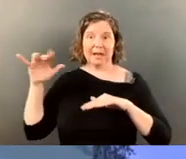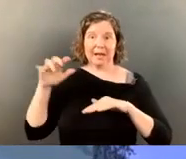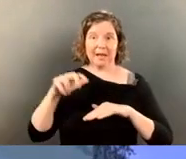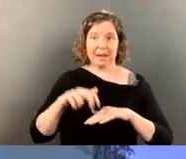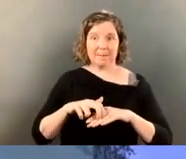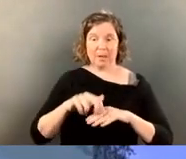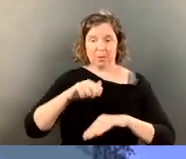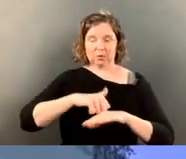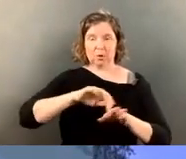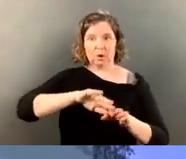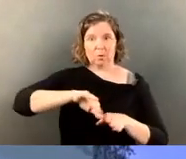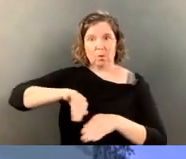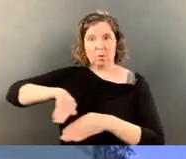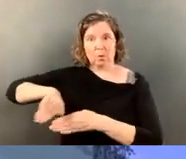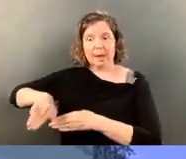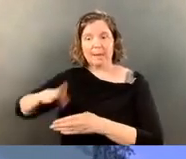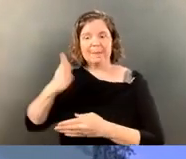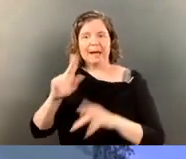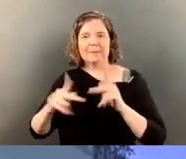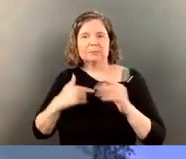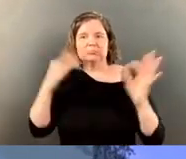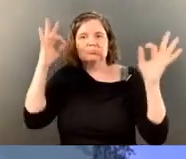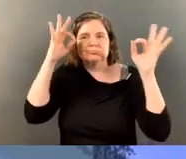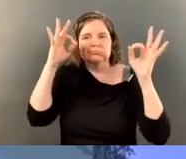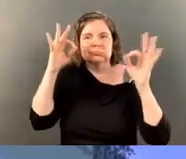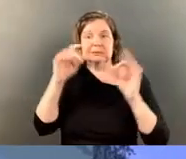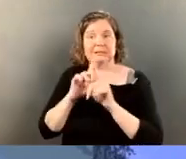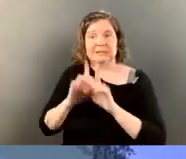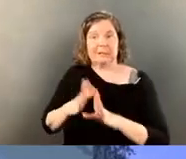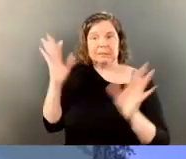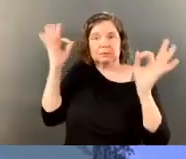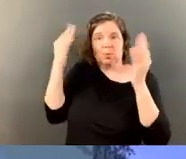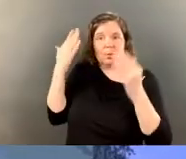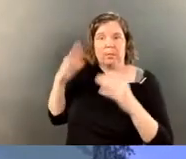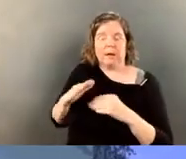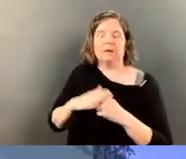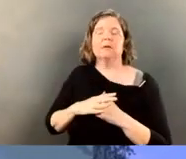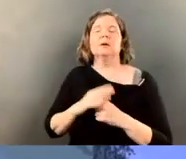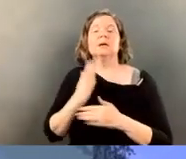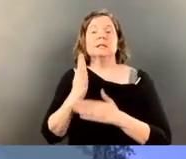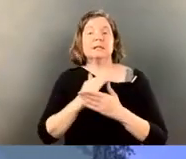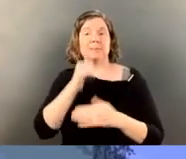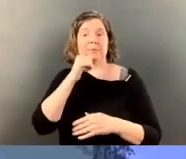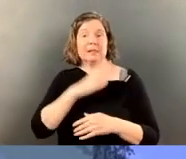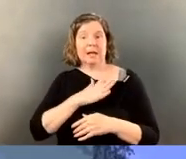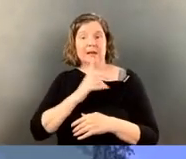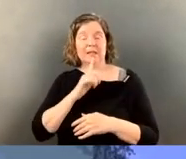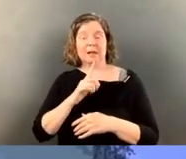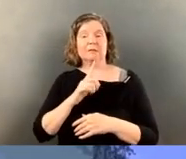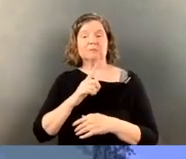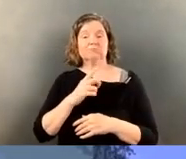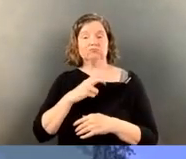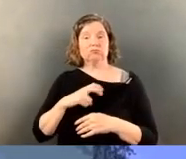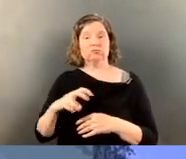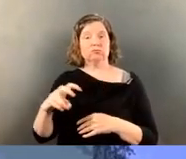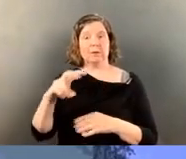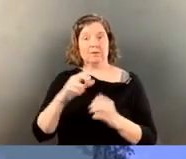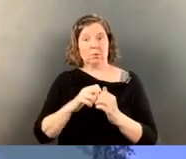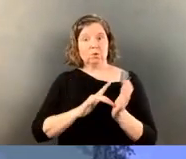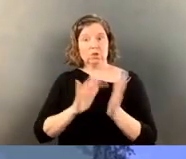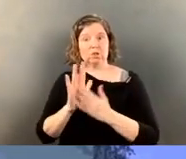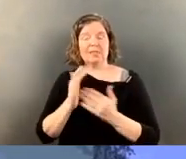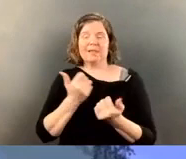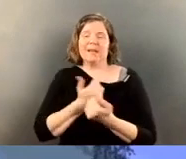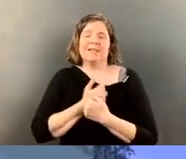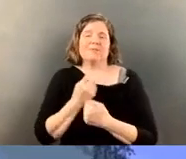stone away, but God's people didn't know that. The disciples didn't know that. And some of the ladies that were had been traveling with Jesus,